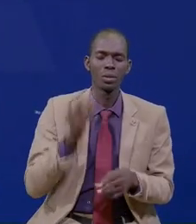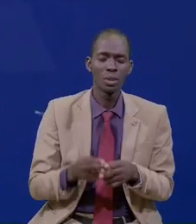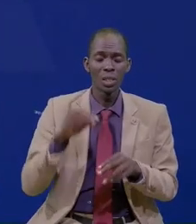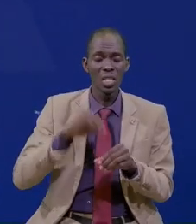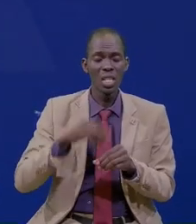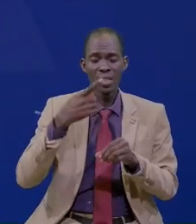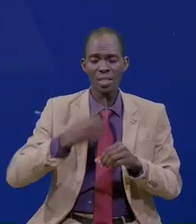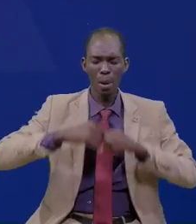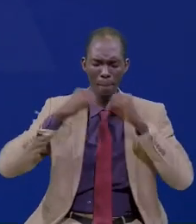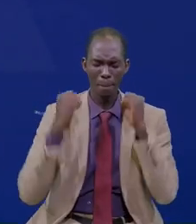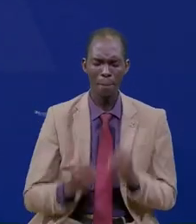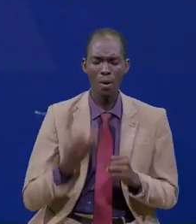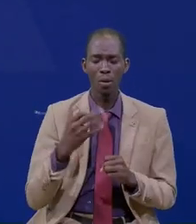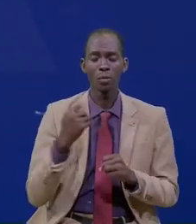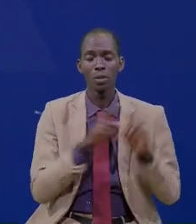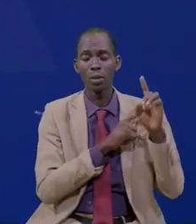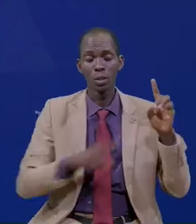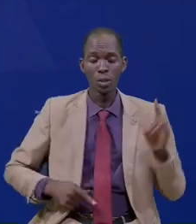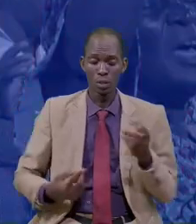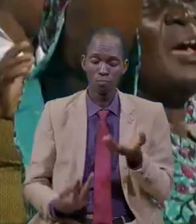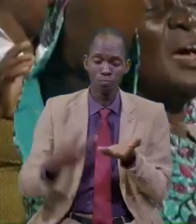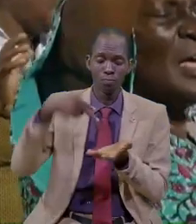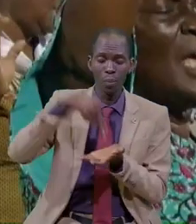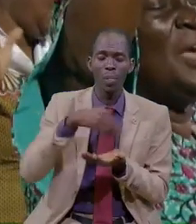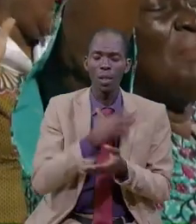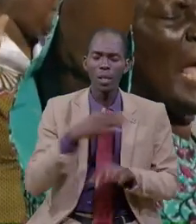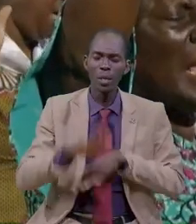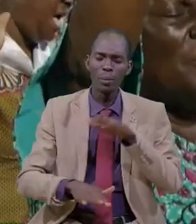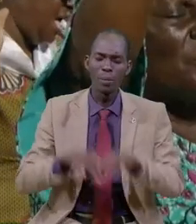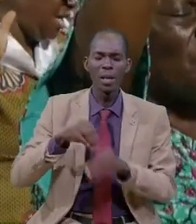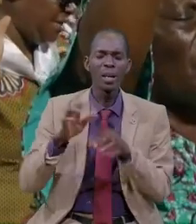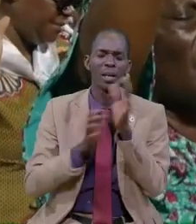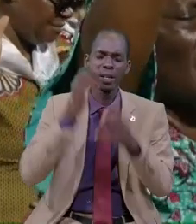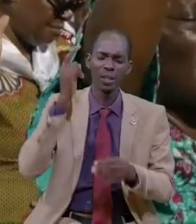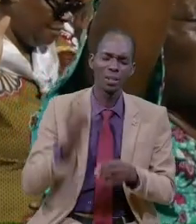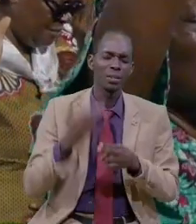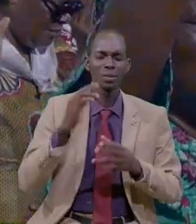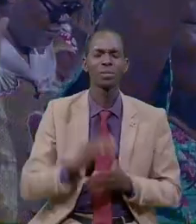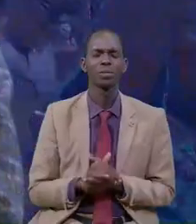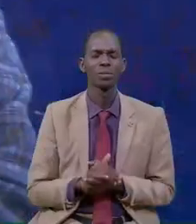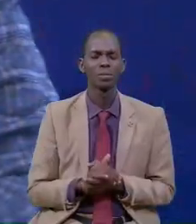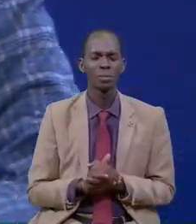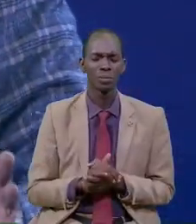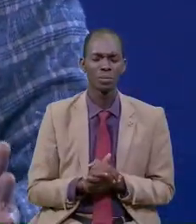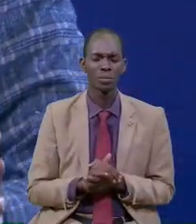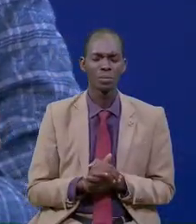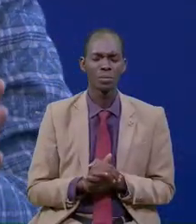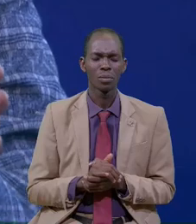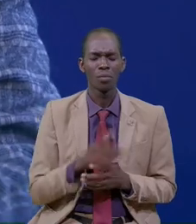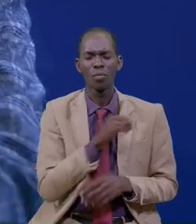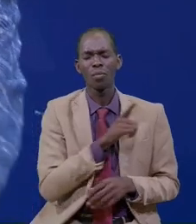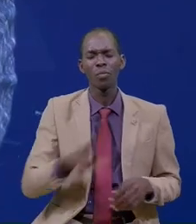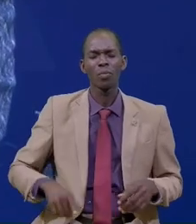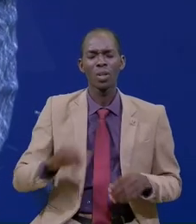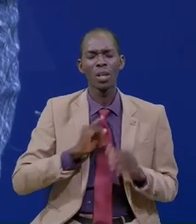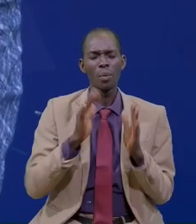power of the Lord, rise up and walk. Dans la puissance du Seigneur, levez-vous et marchez. But I pray everyone